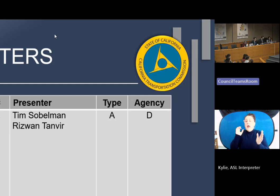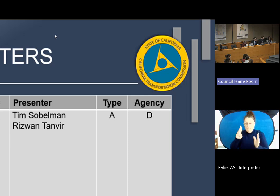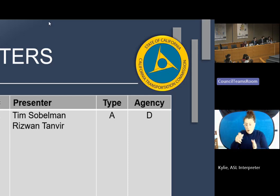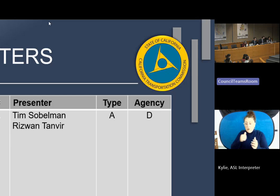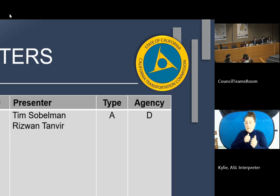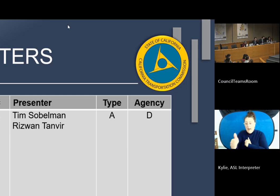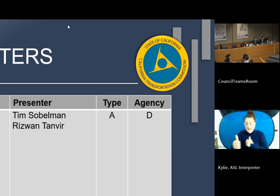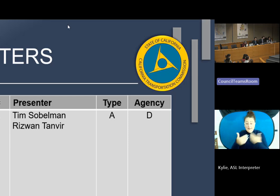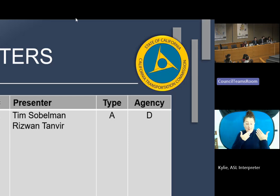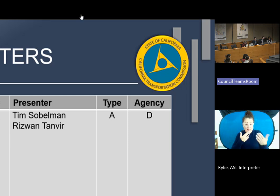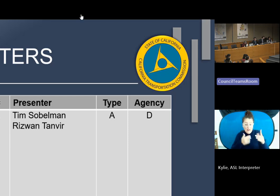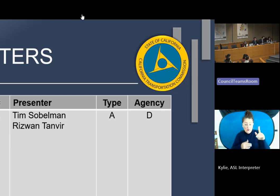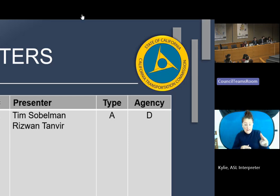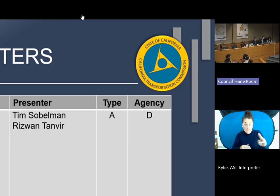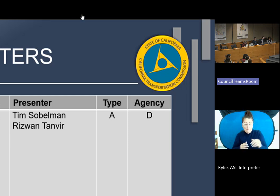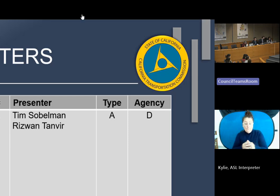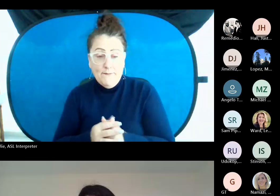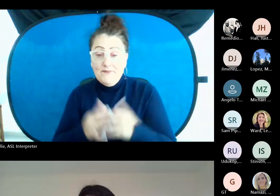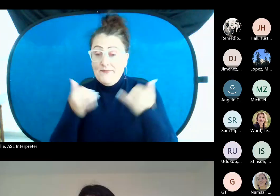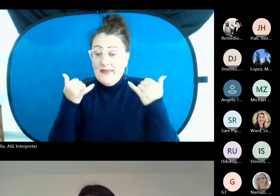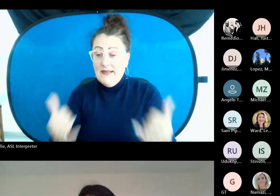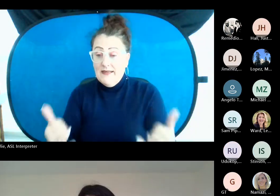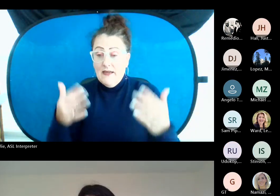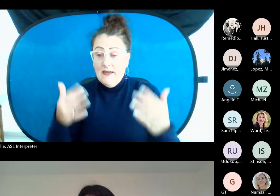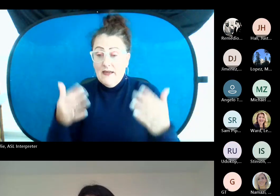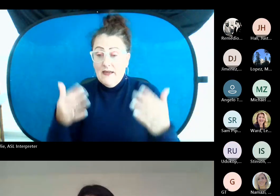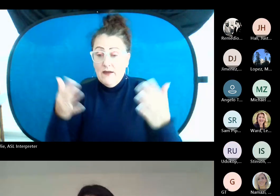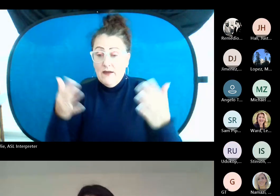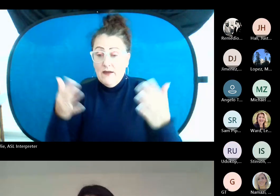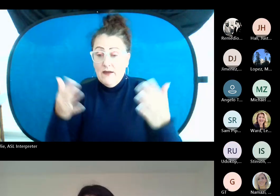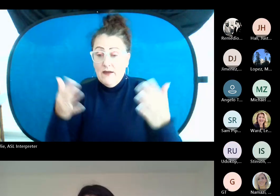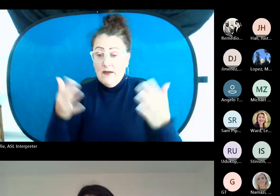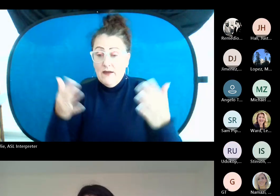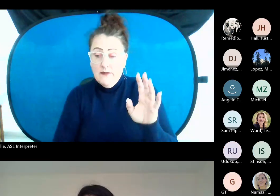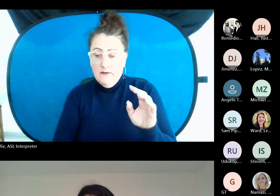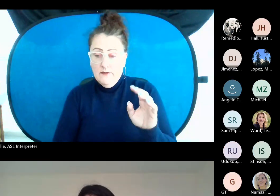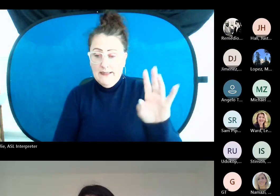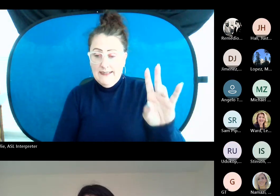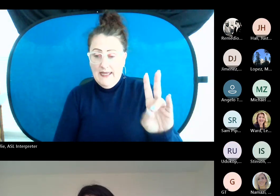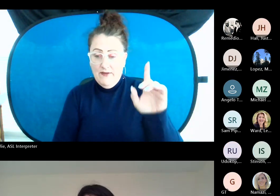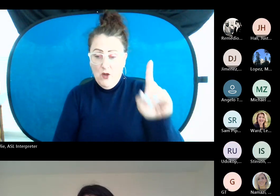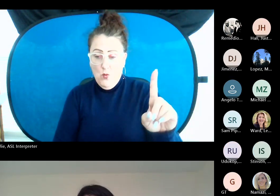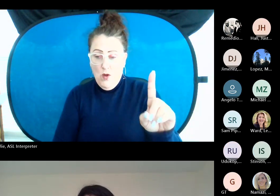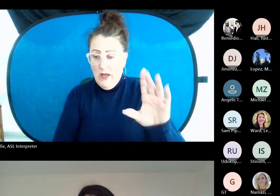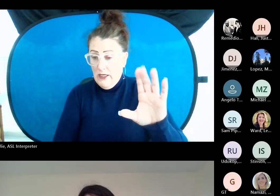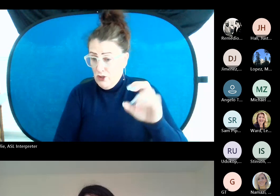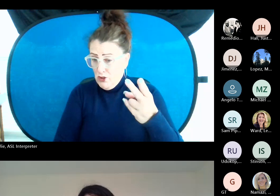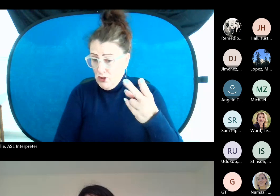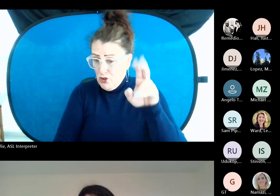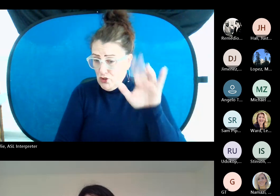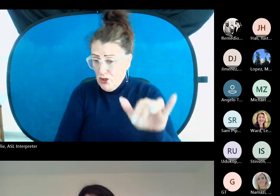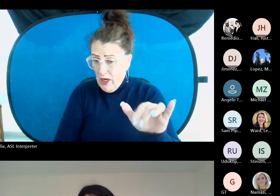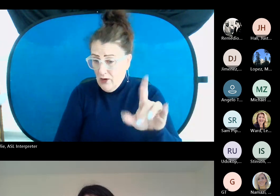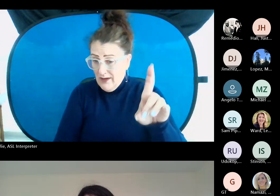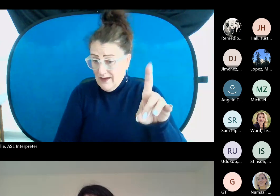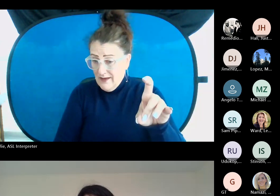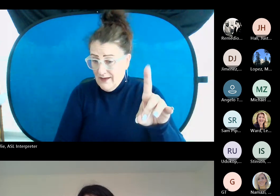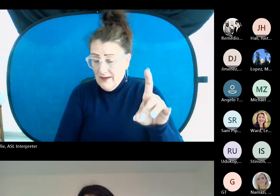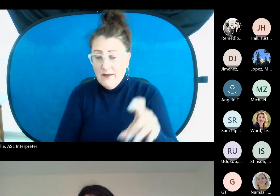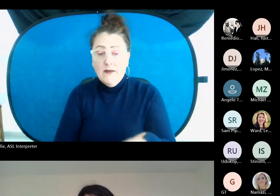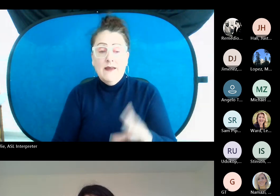thank you, Tim. Now we're on to item 71. Cherry. Tab 71 is an